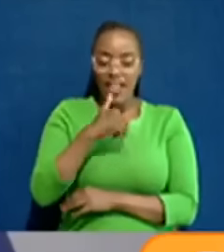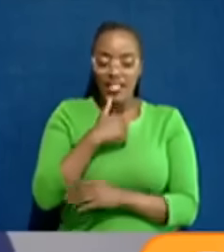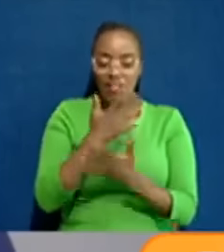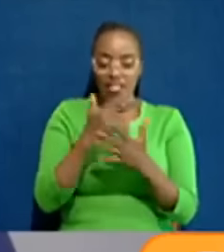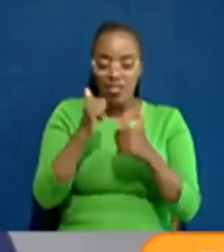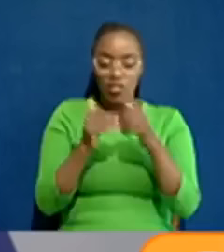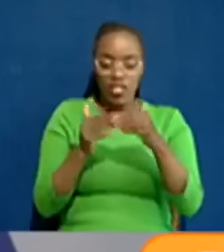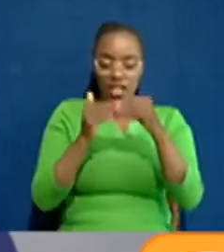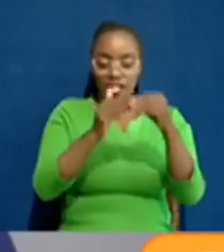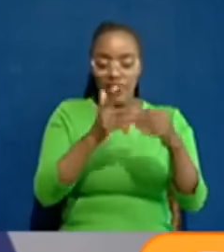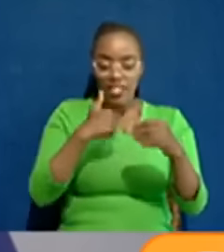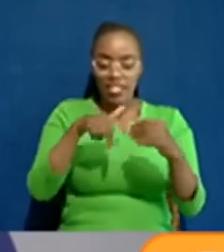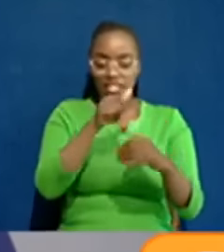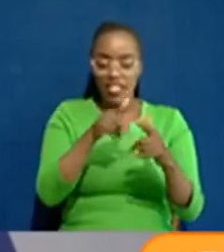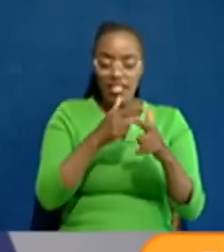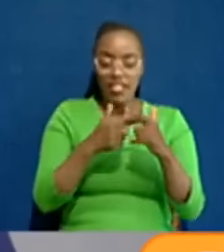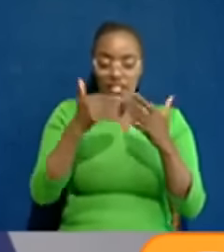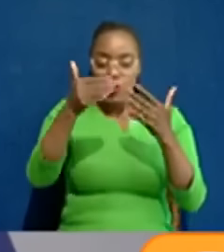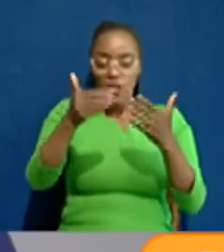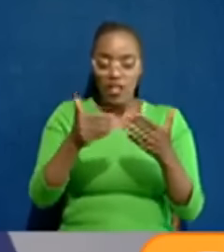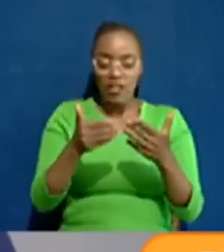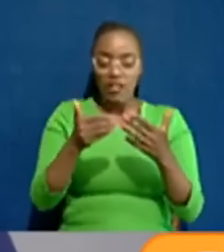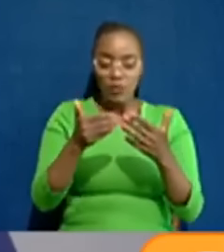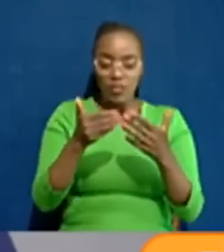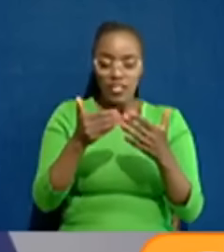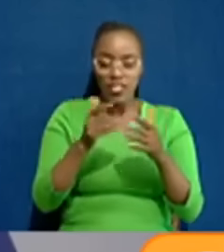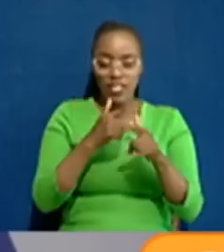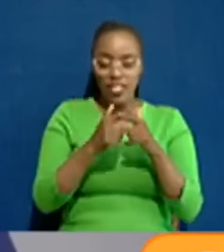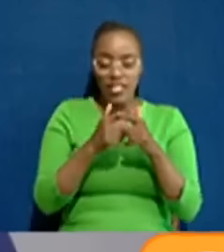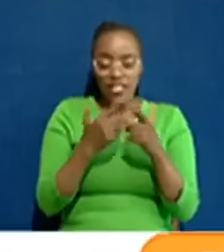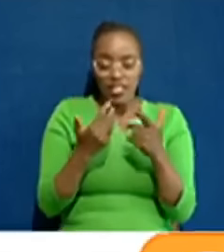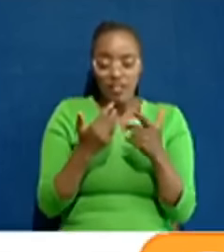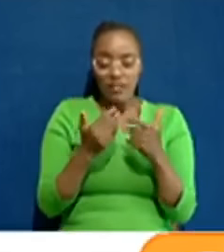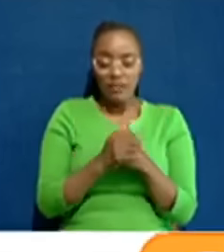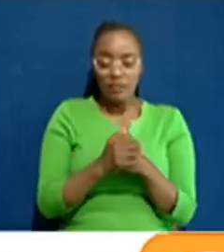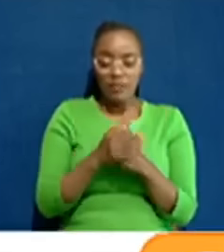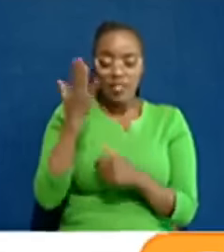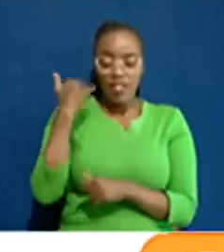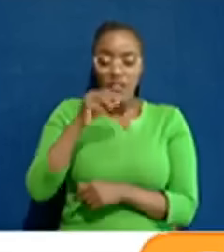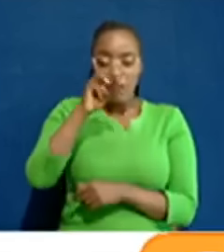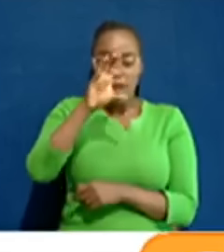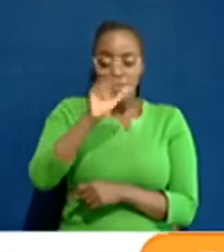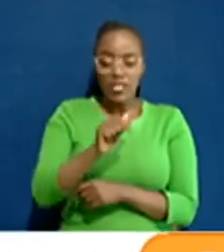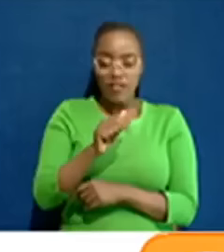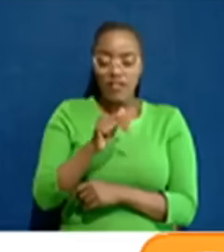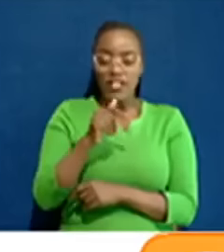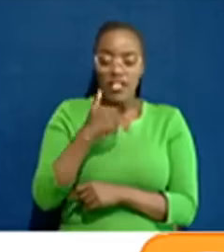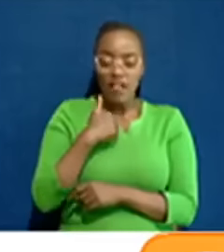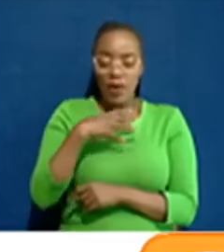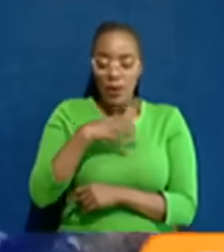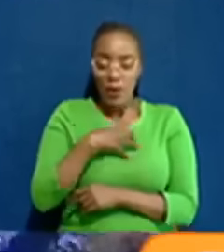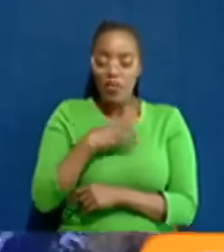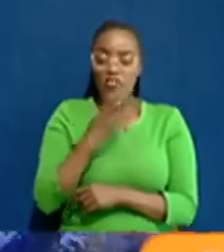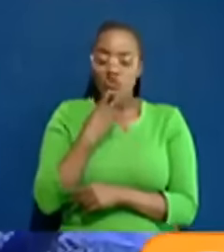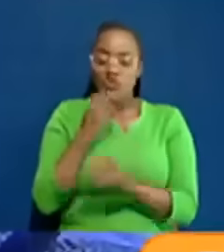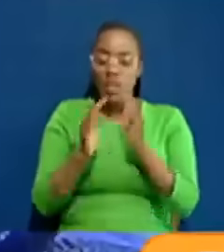inatuongoza. Hivi karibuni naona tutajaliwa. The former MCA was released on Tuesday morning by